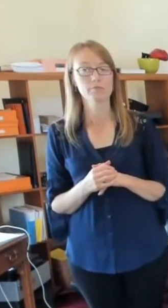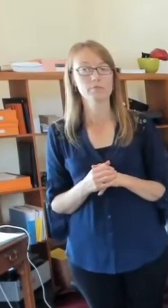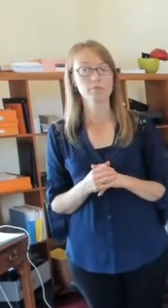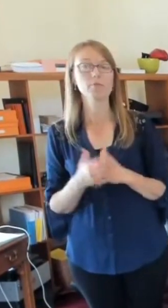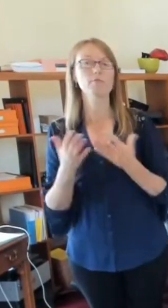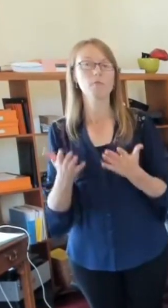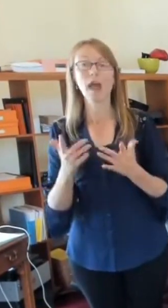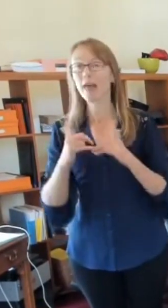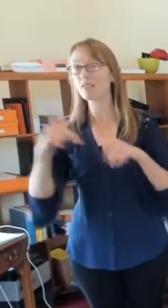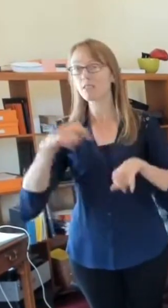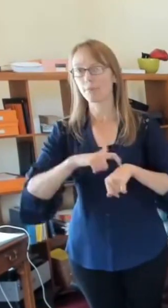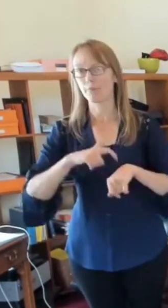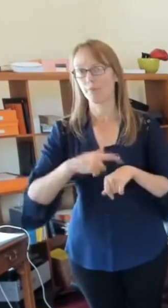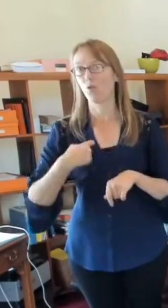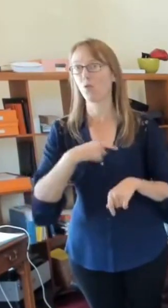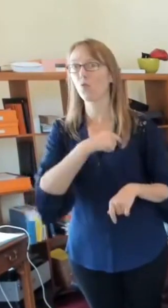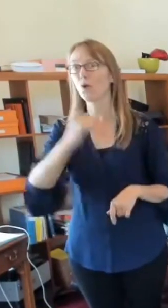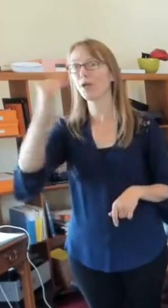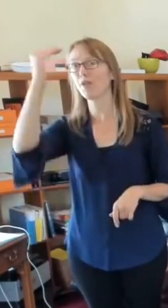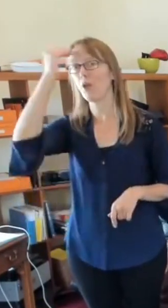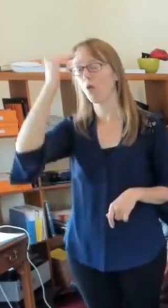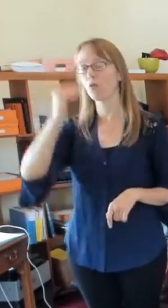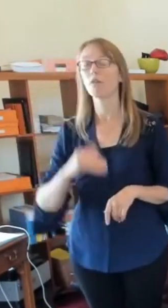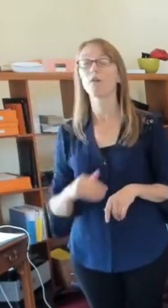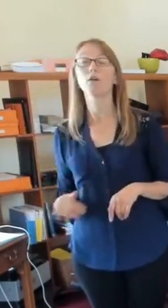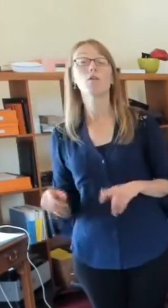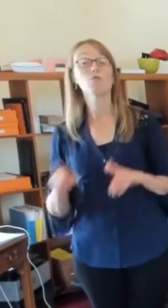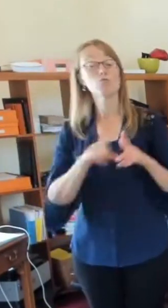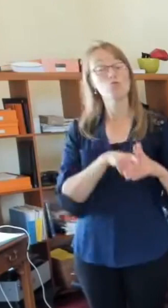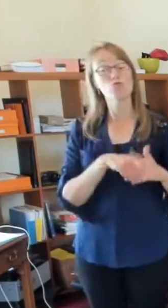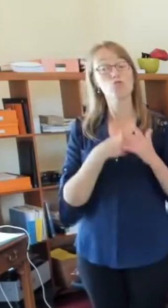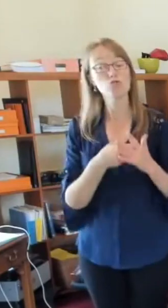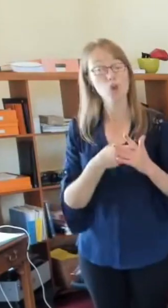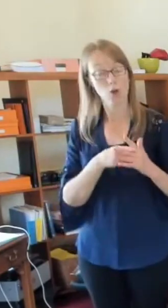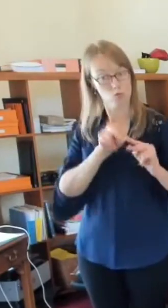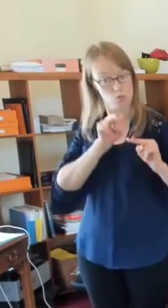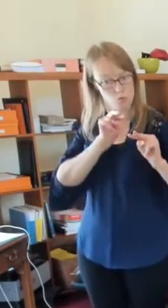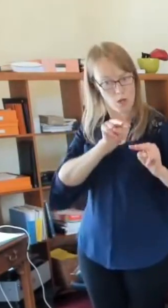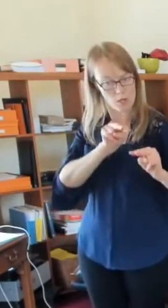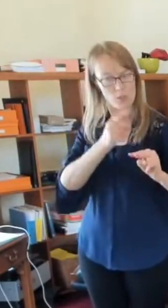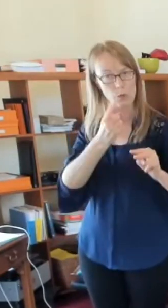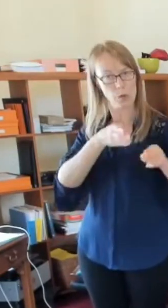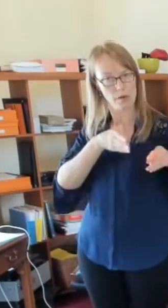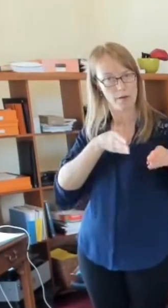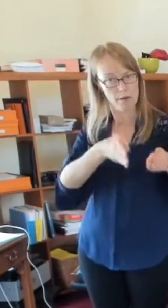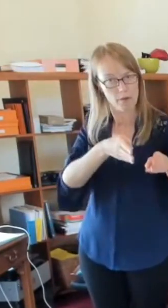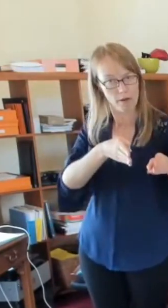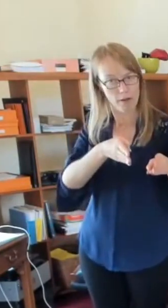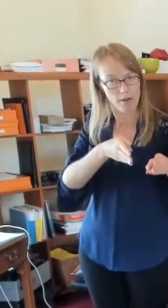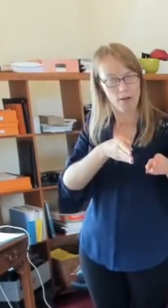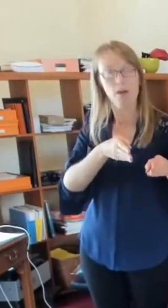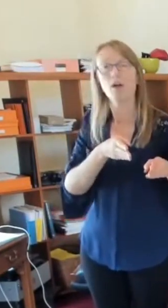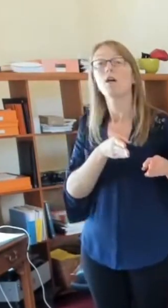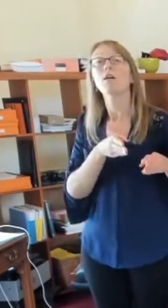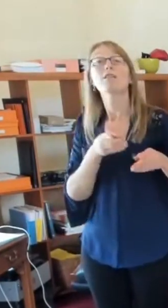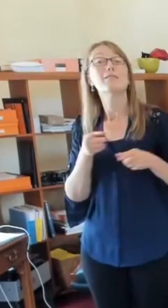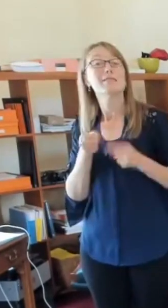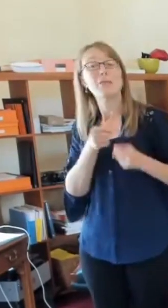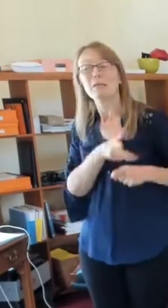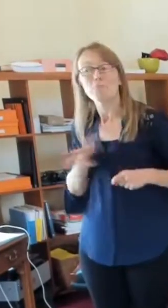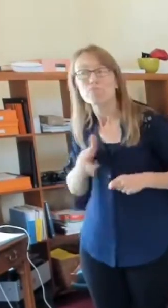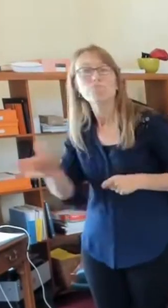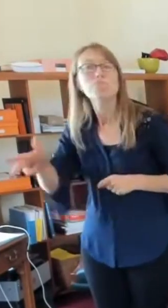enforcement and some changes on streets on one area, that it does move it to another area. That's why enforcement and